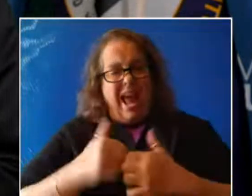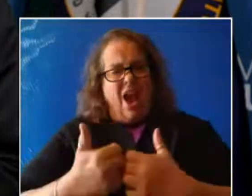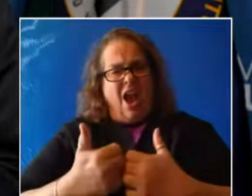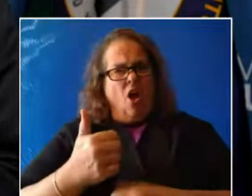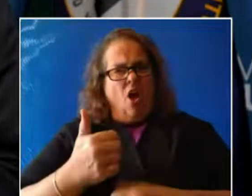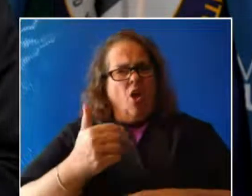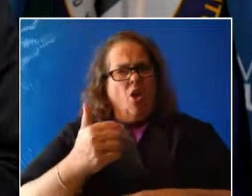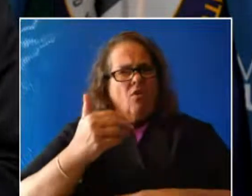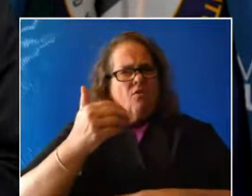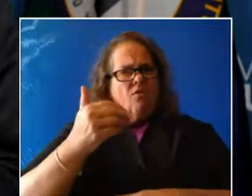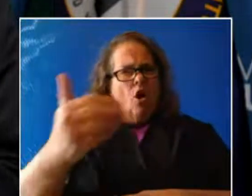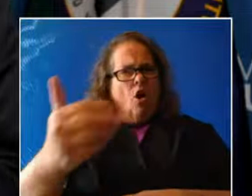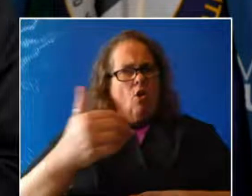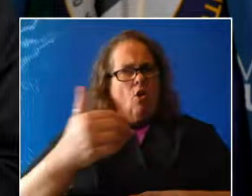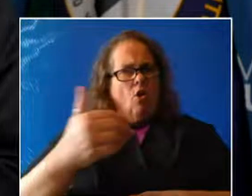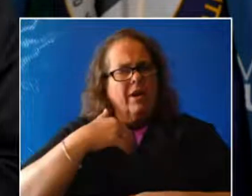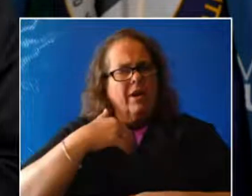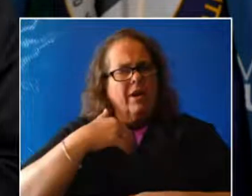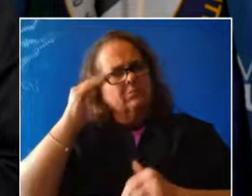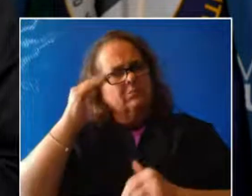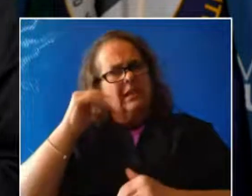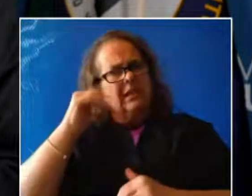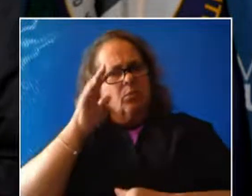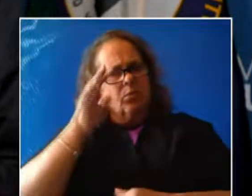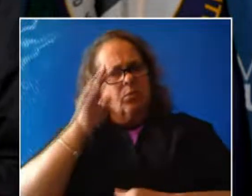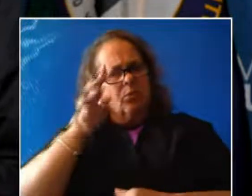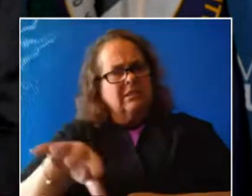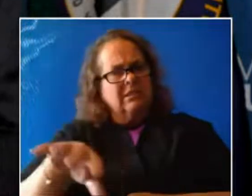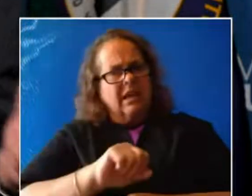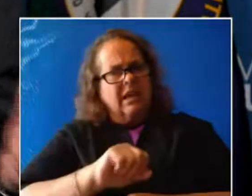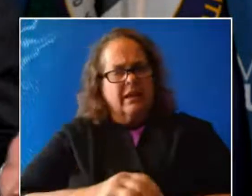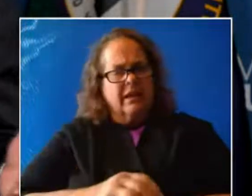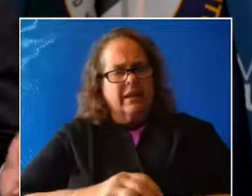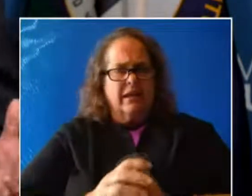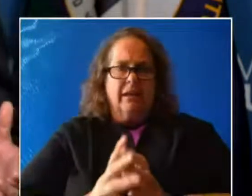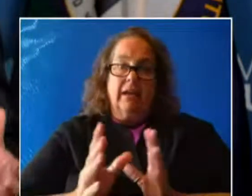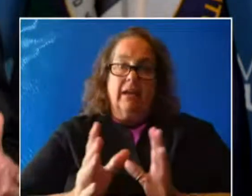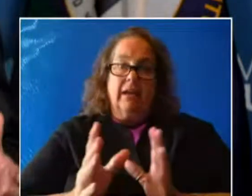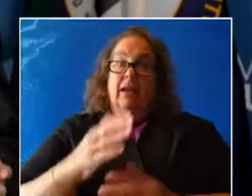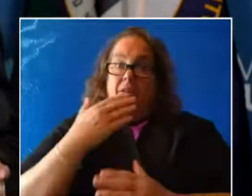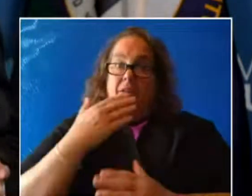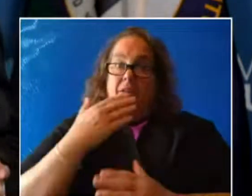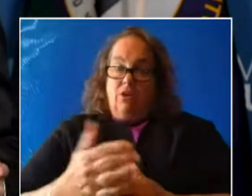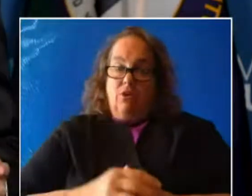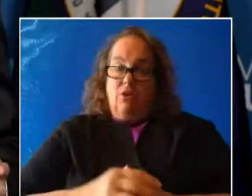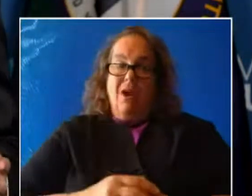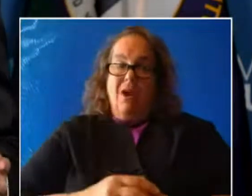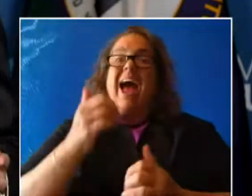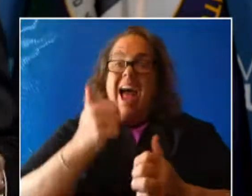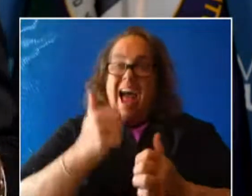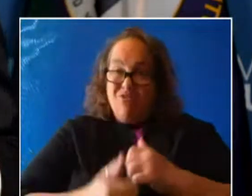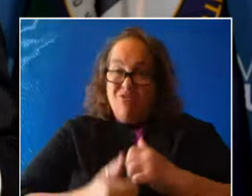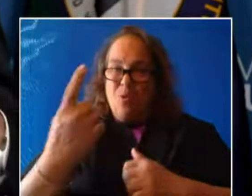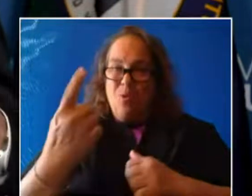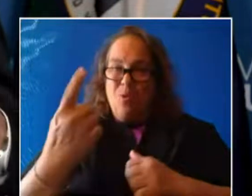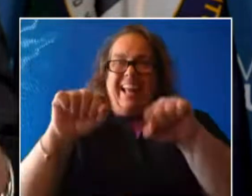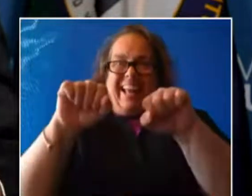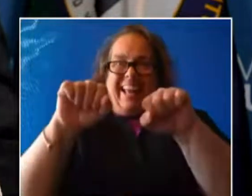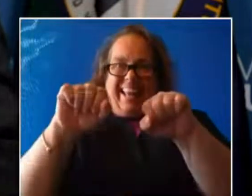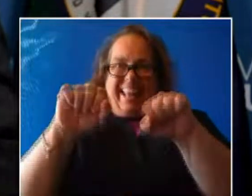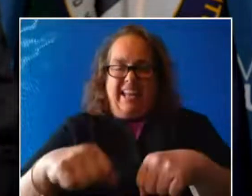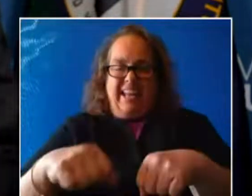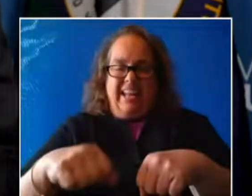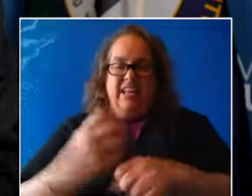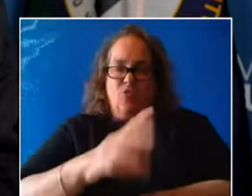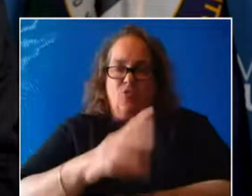could take? Thank you. Thank you. Everyone can get their vaccine right now. This all depends on